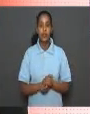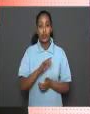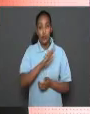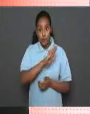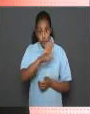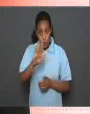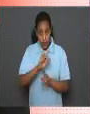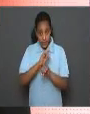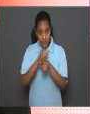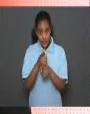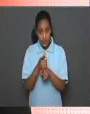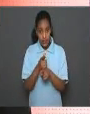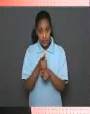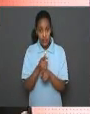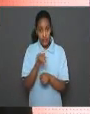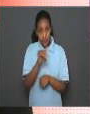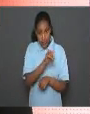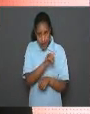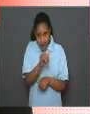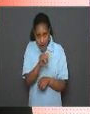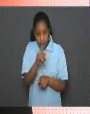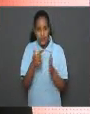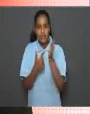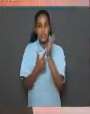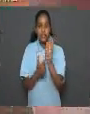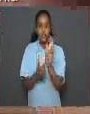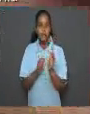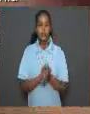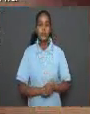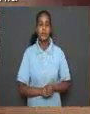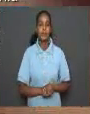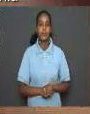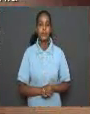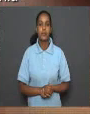Your answer should look like this.